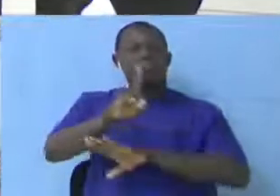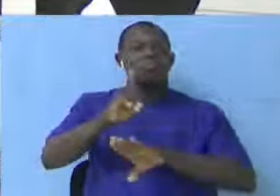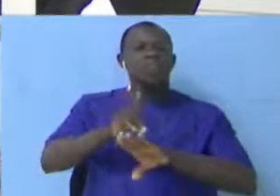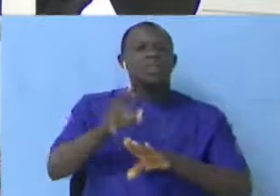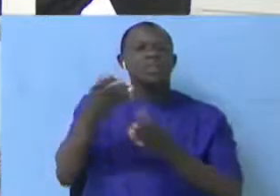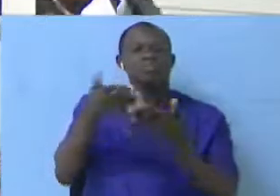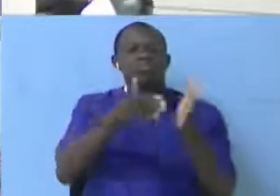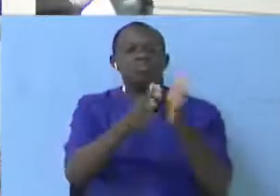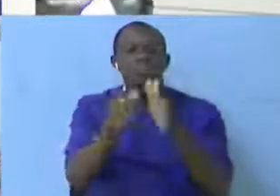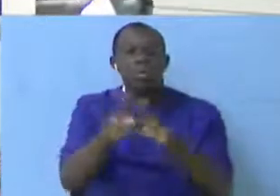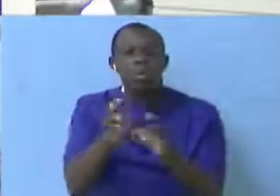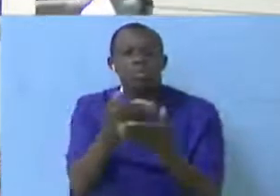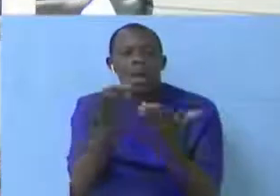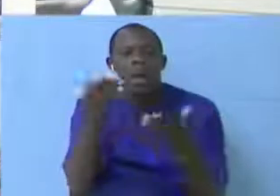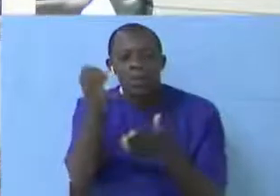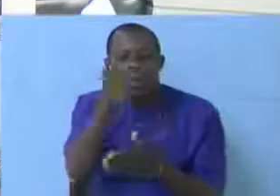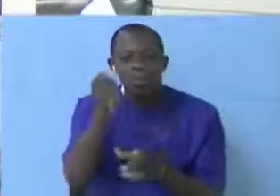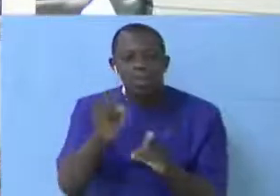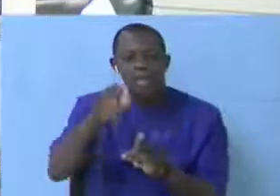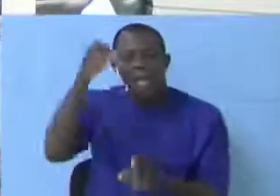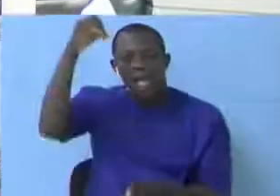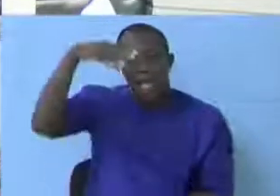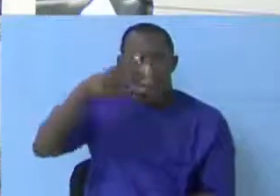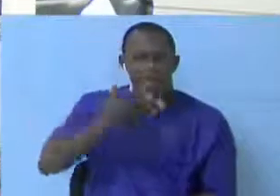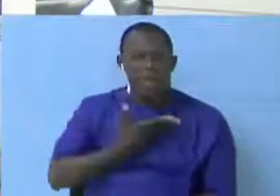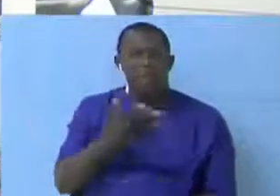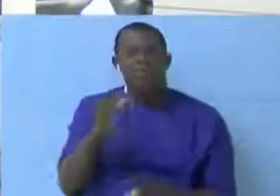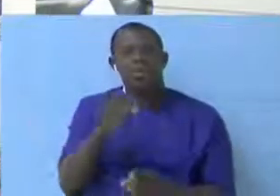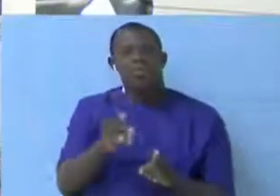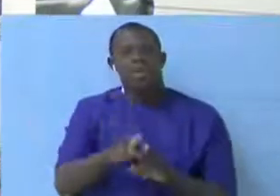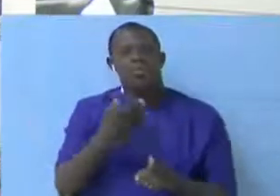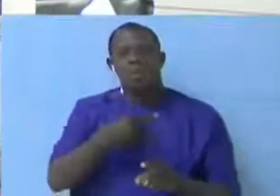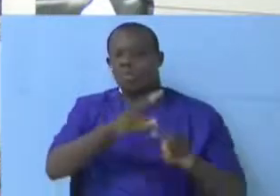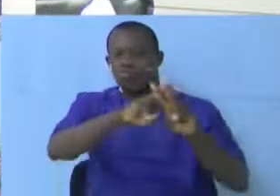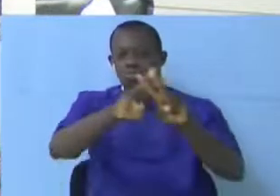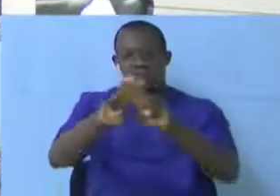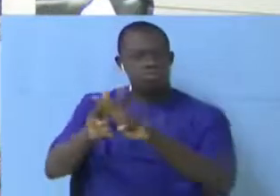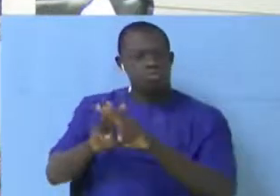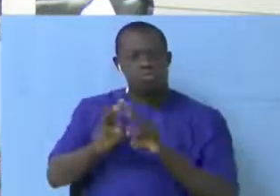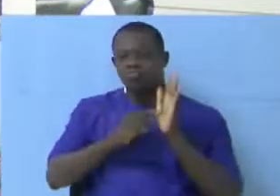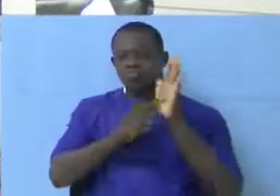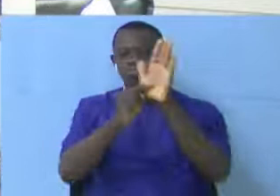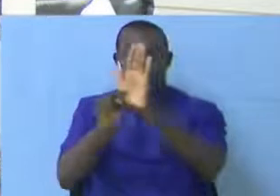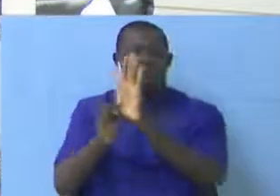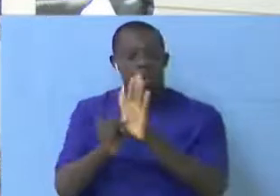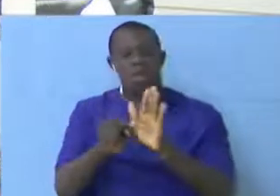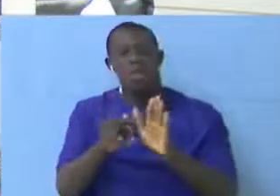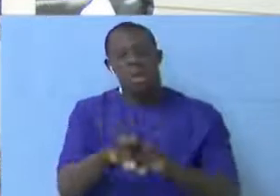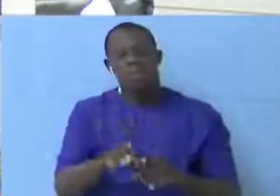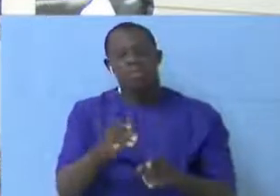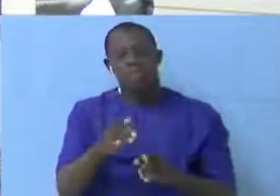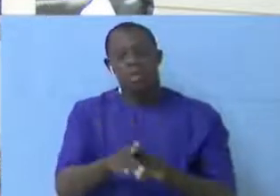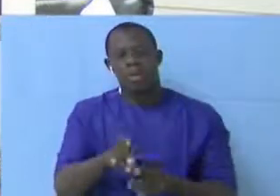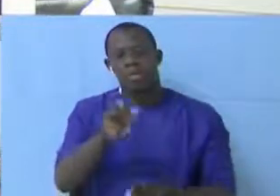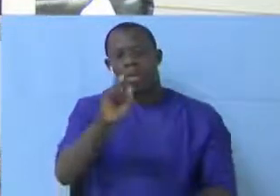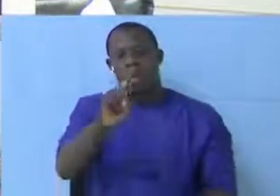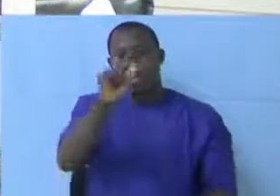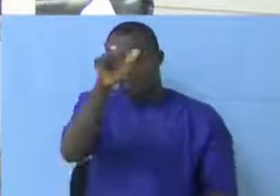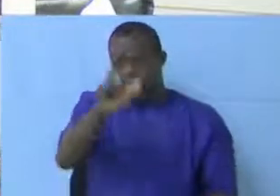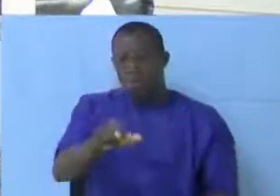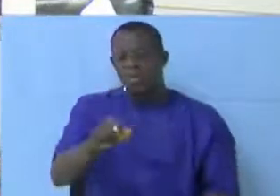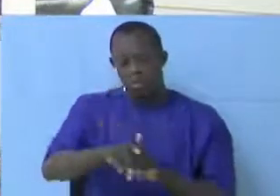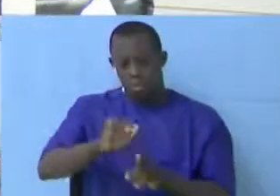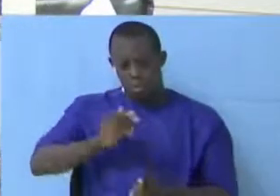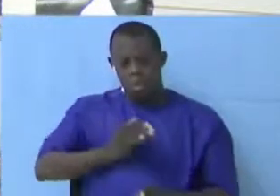nga fa, because there was light, te ñep dañ tok ni jakarang, and they were all seated down. So ki ndaws la xala am yaram,